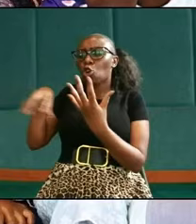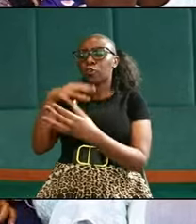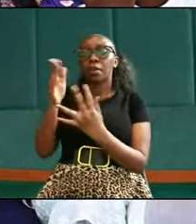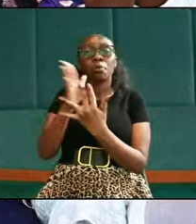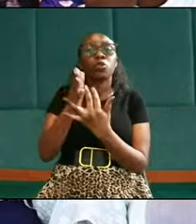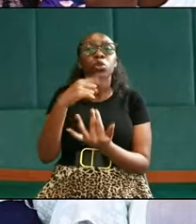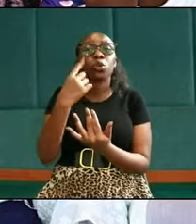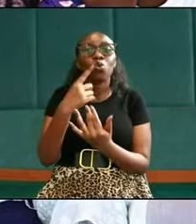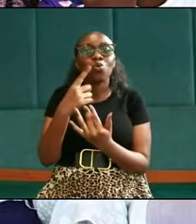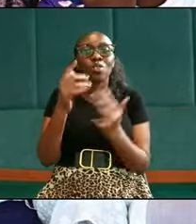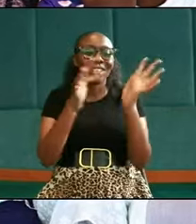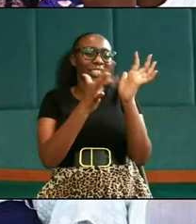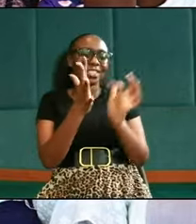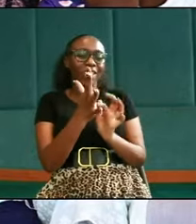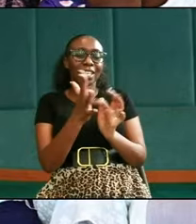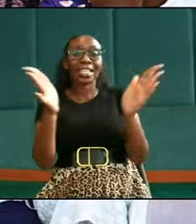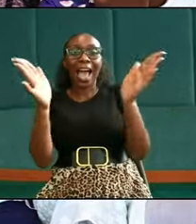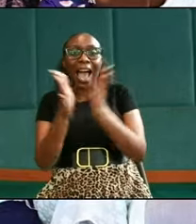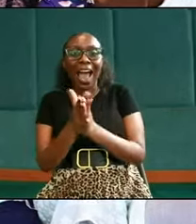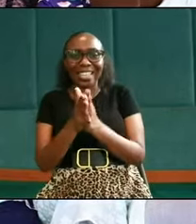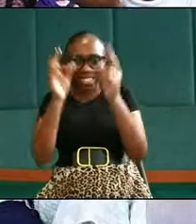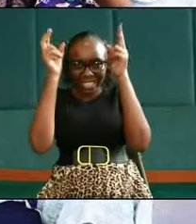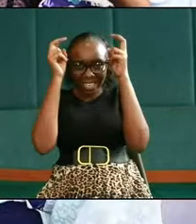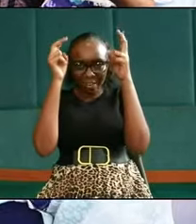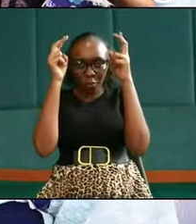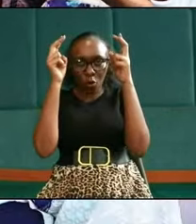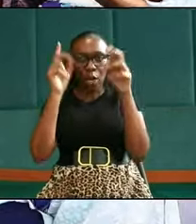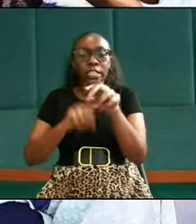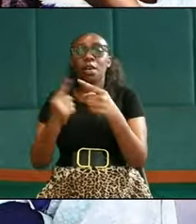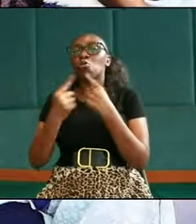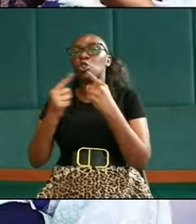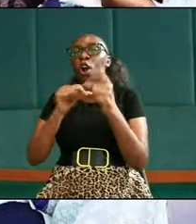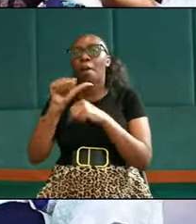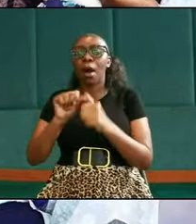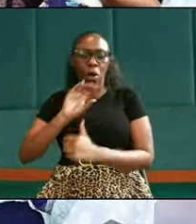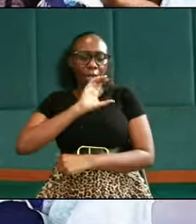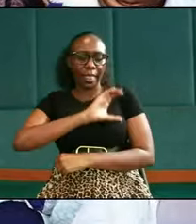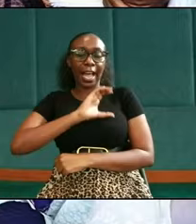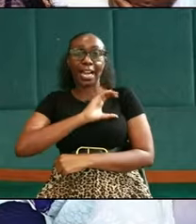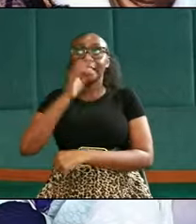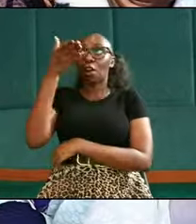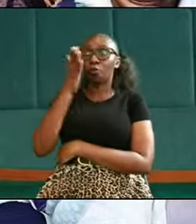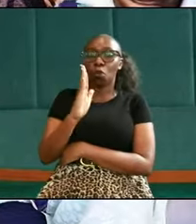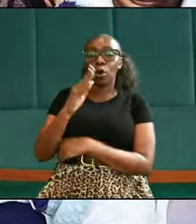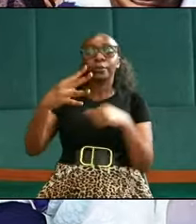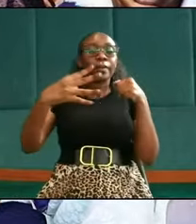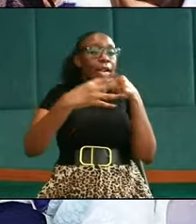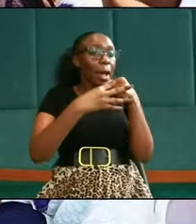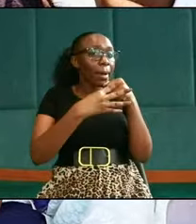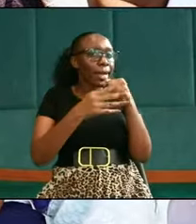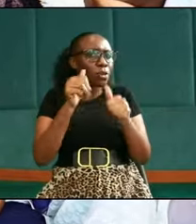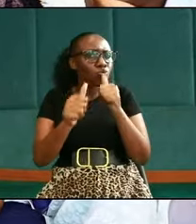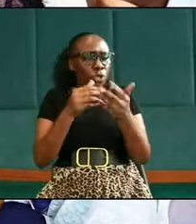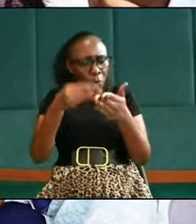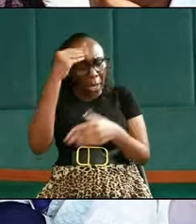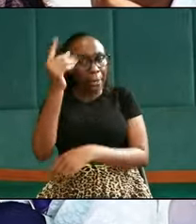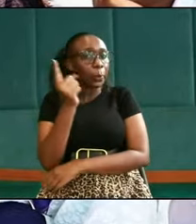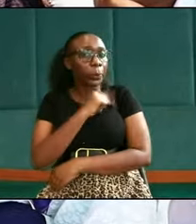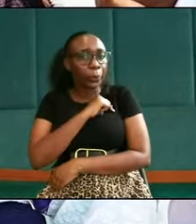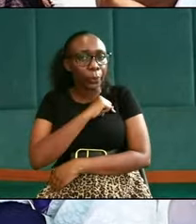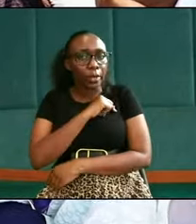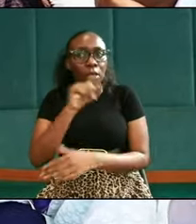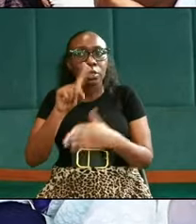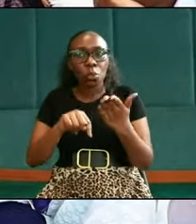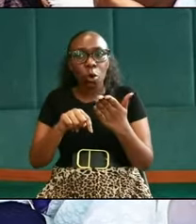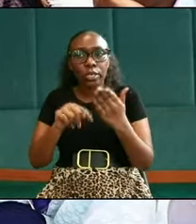and Satan regarding the character of God. And the 9th fundamental belief that we also learned